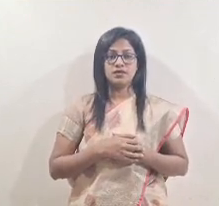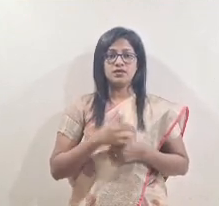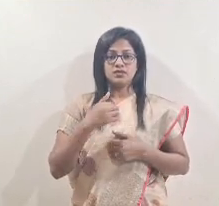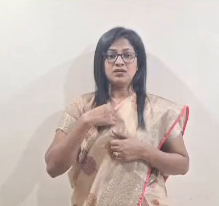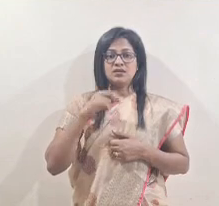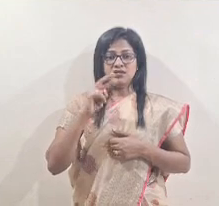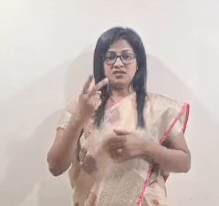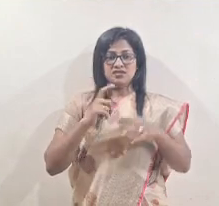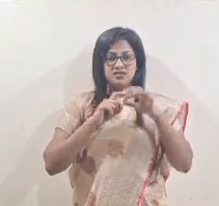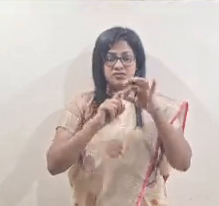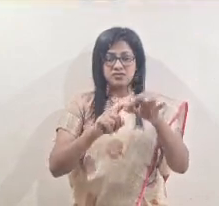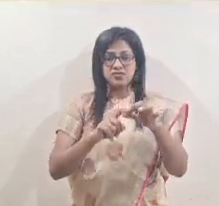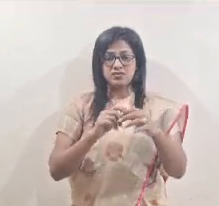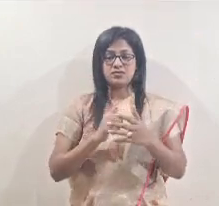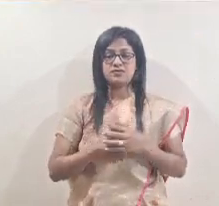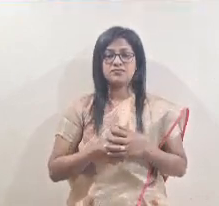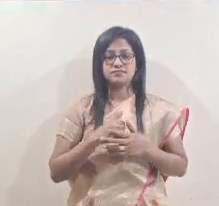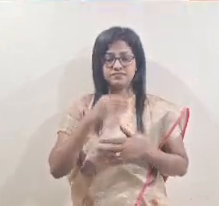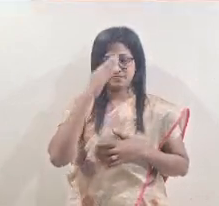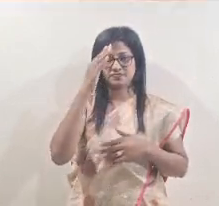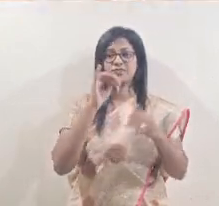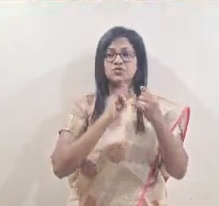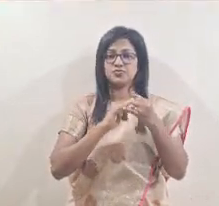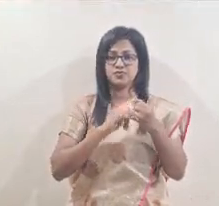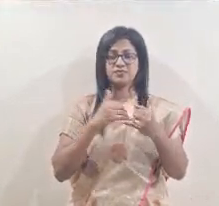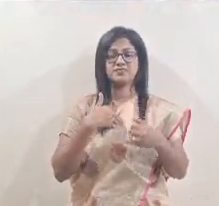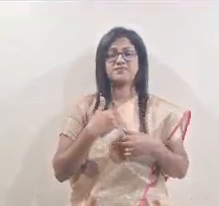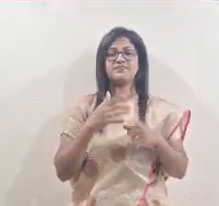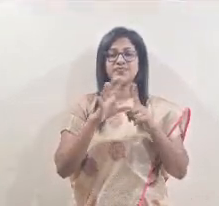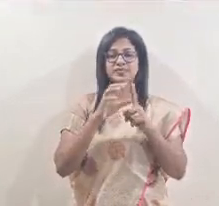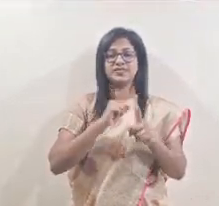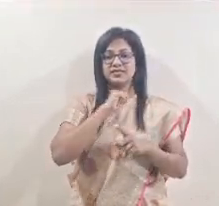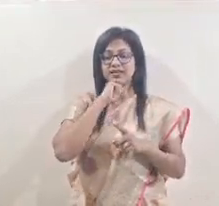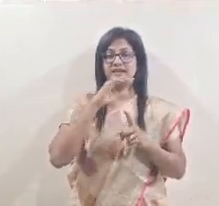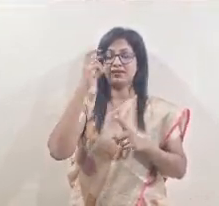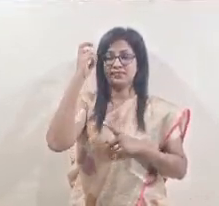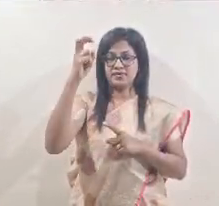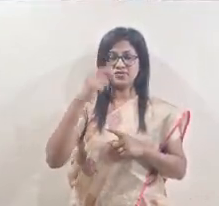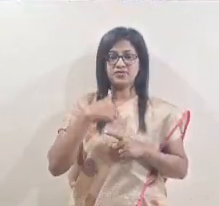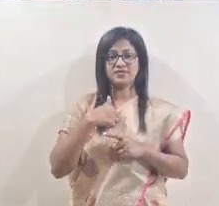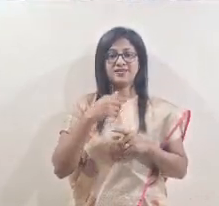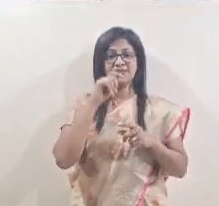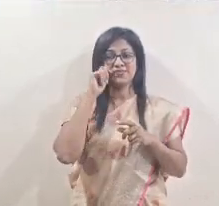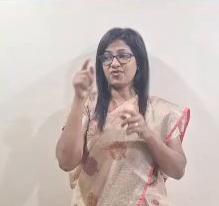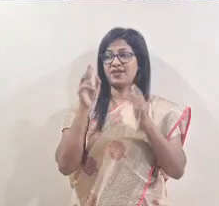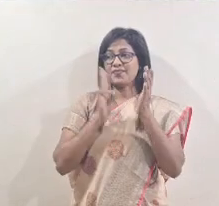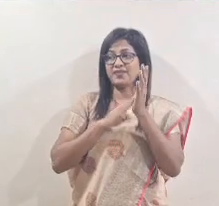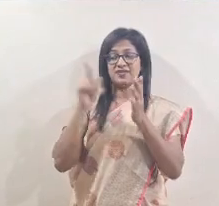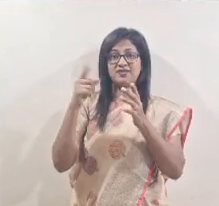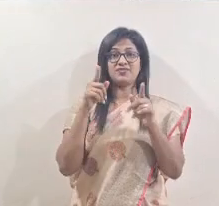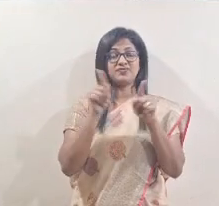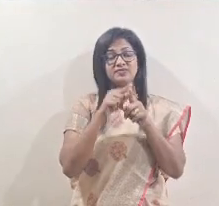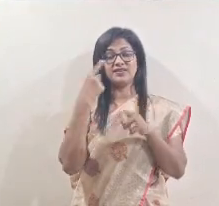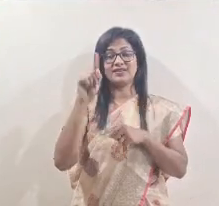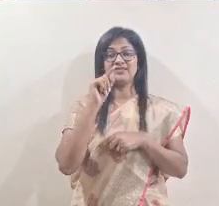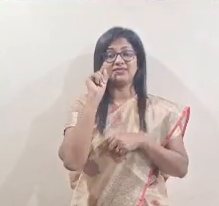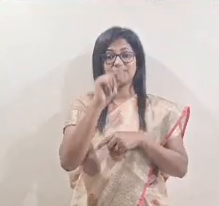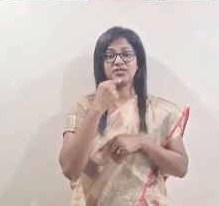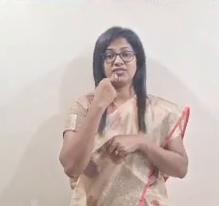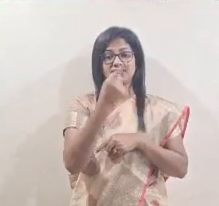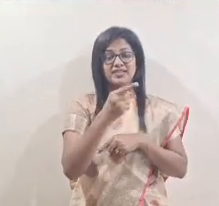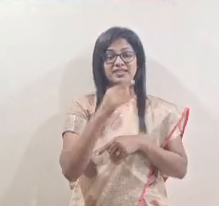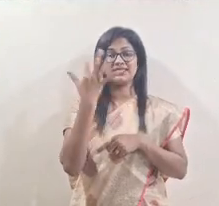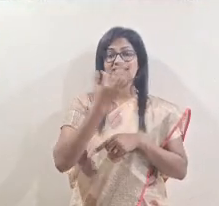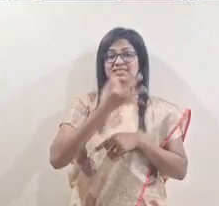I have another question. I'm from Symposium. I'm with the Delhi Metro. Like Manraj rightly pointed out regarding